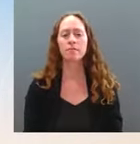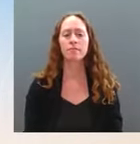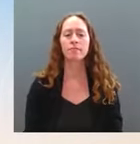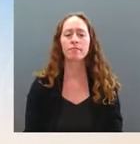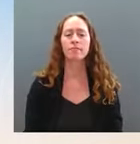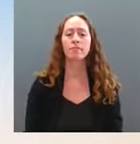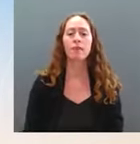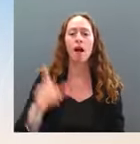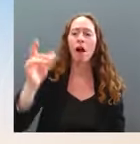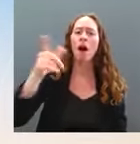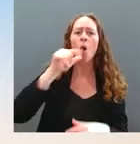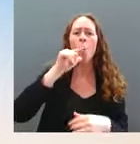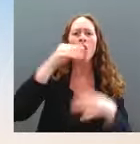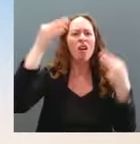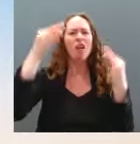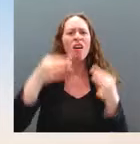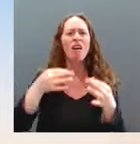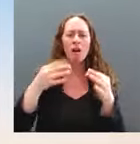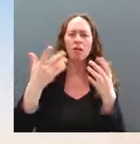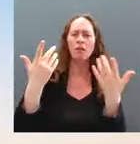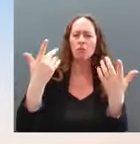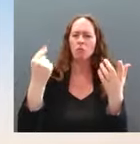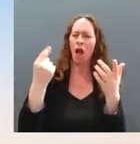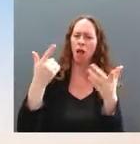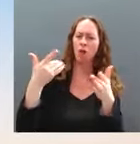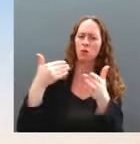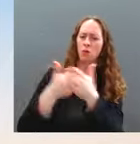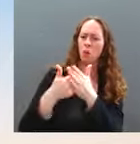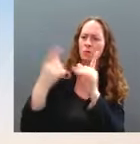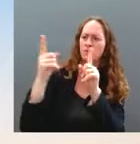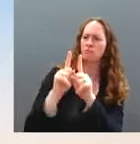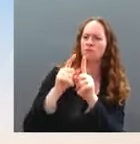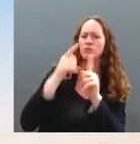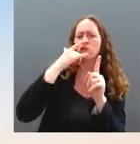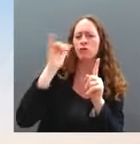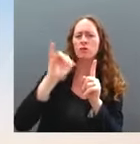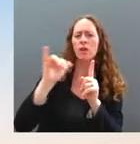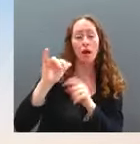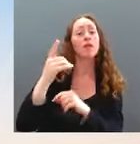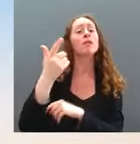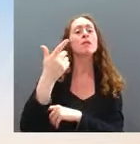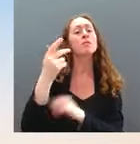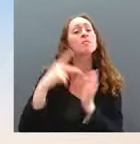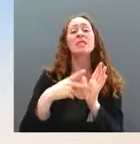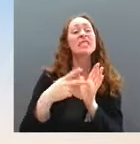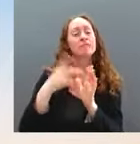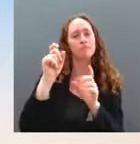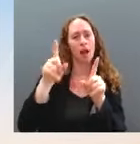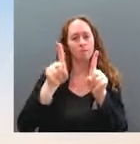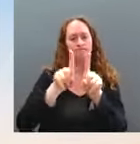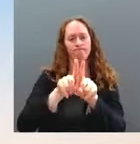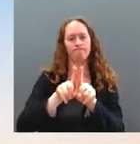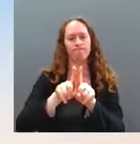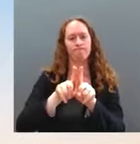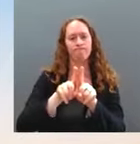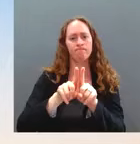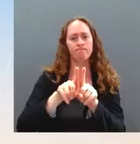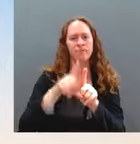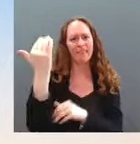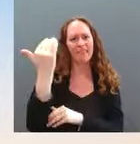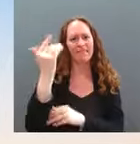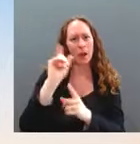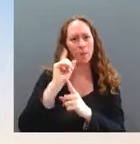within 6 feet for a cumulative total of 15 minutes over a 24-hour period. That they were not. All of their interactions